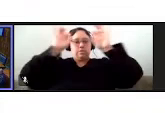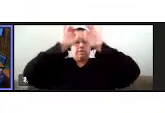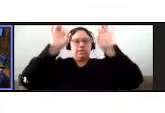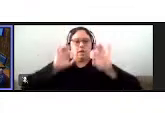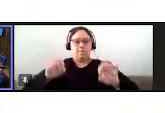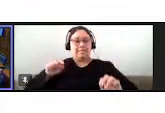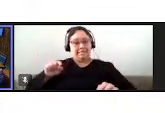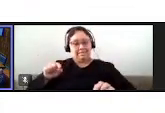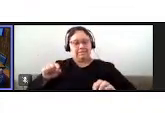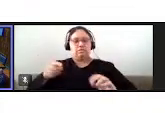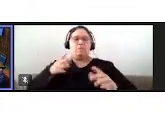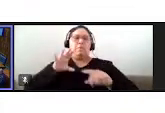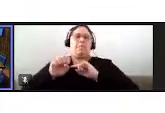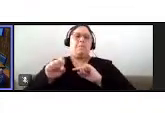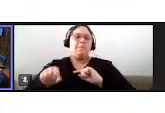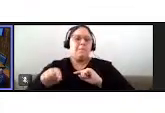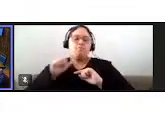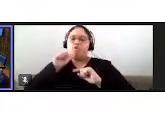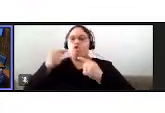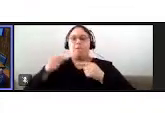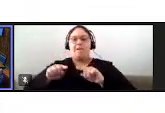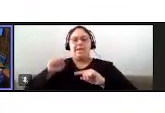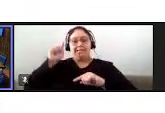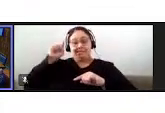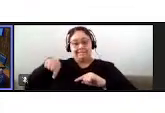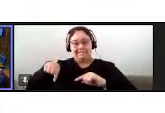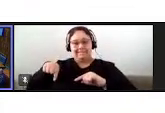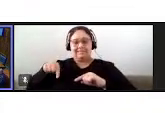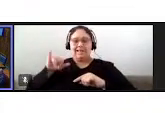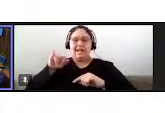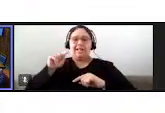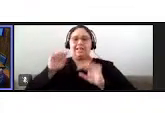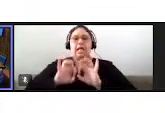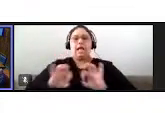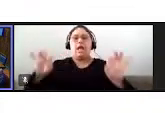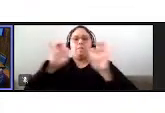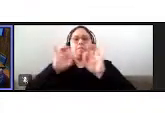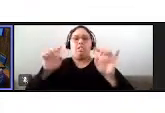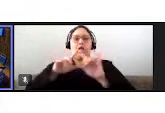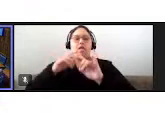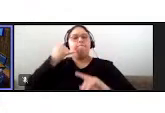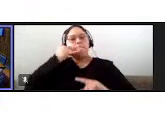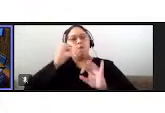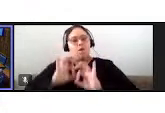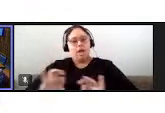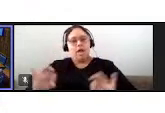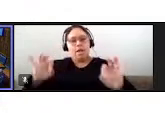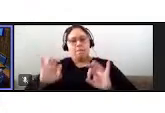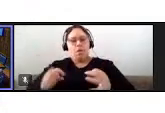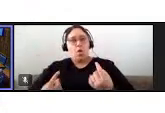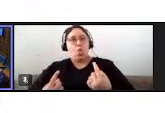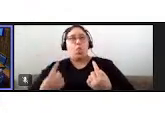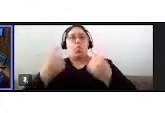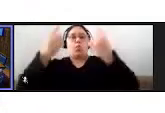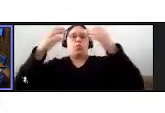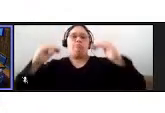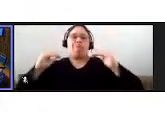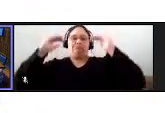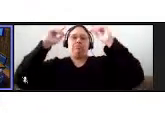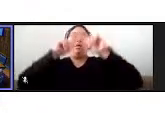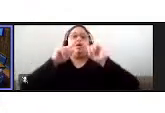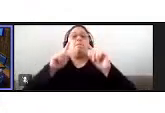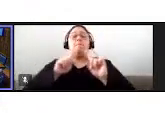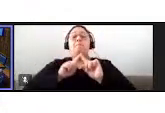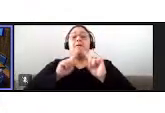thing that they detected, is the non-compliance of IT cables and telephone cables that are running through the risers. In as